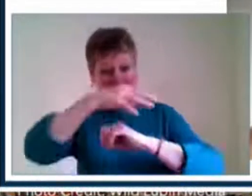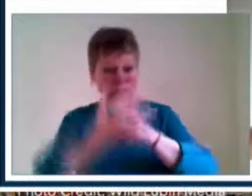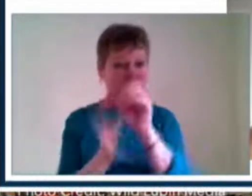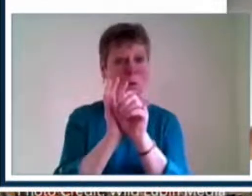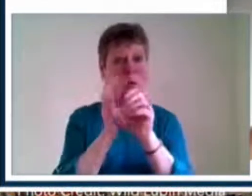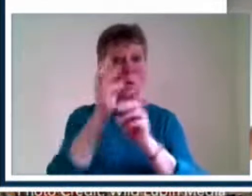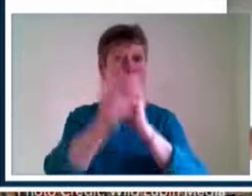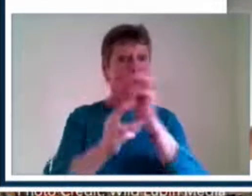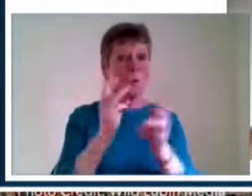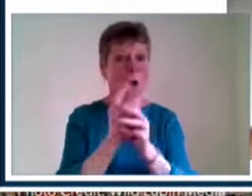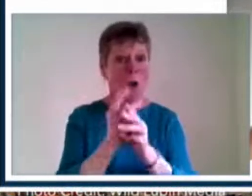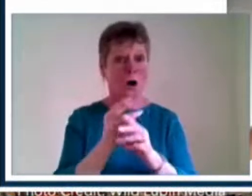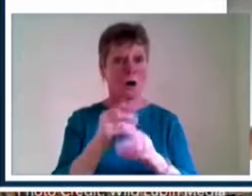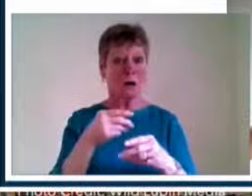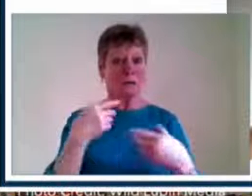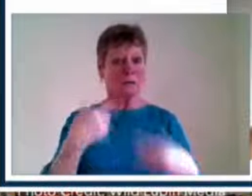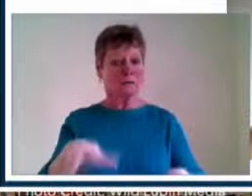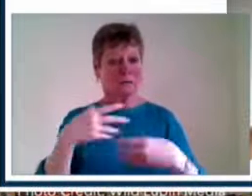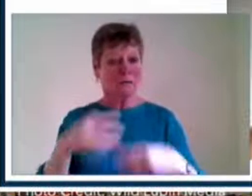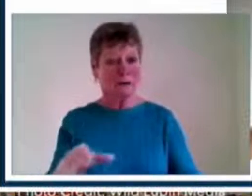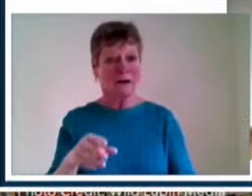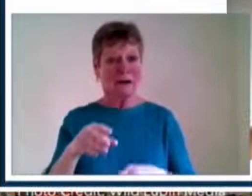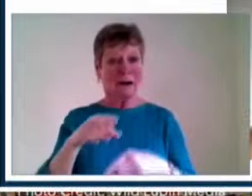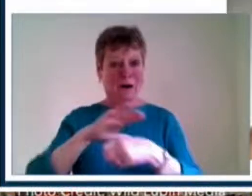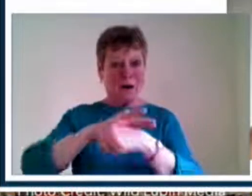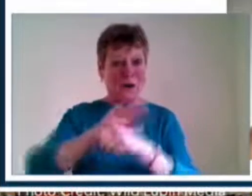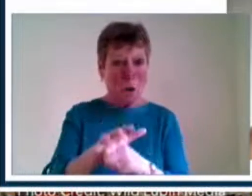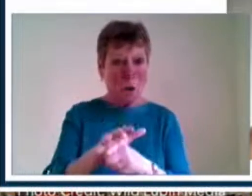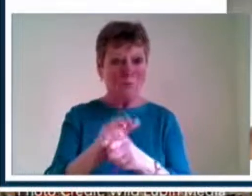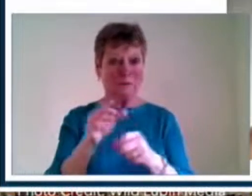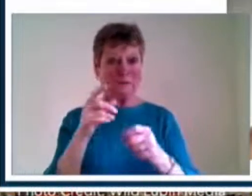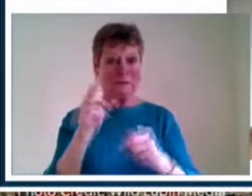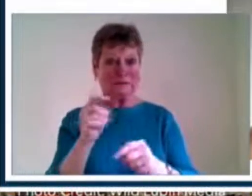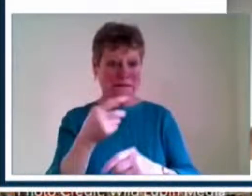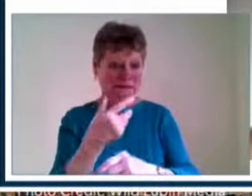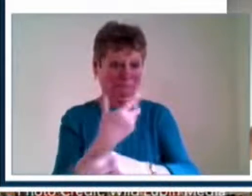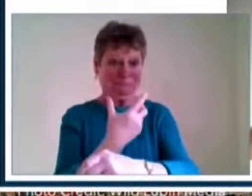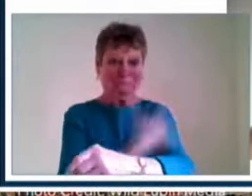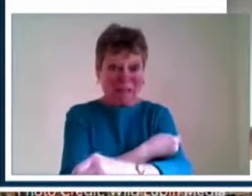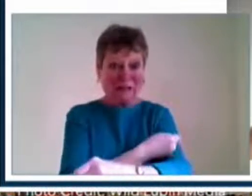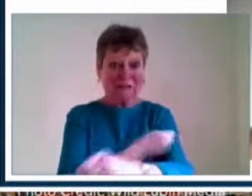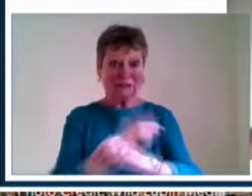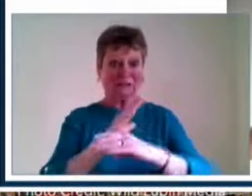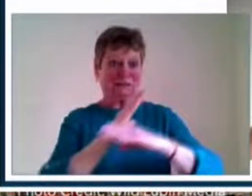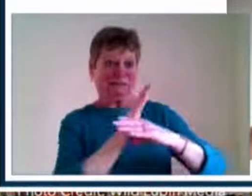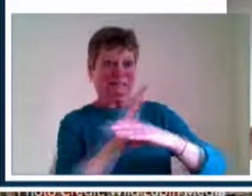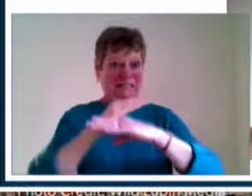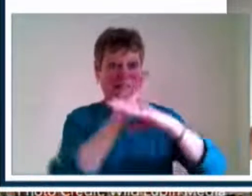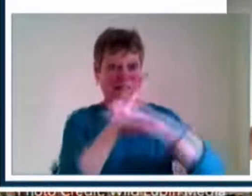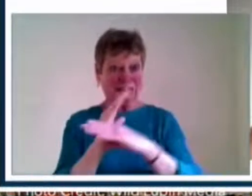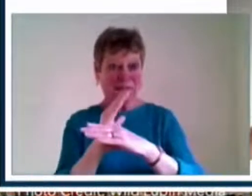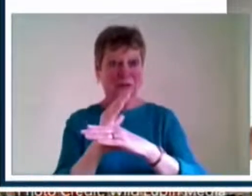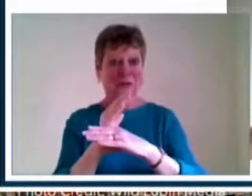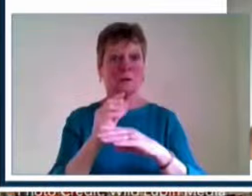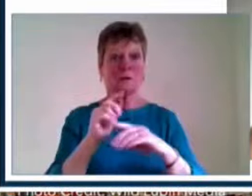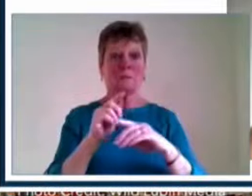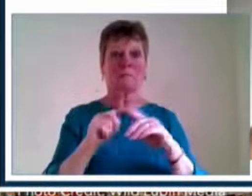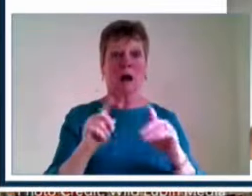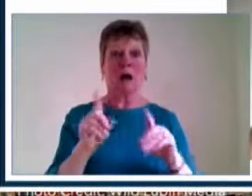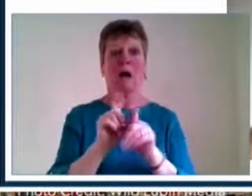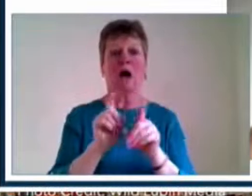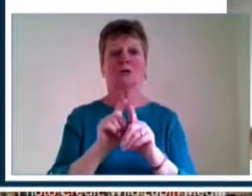COVID vaccines have modest impact on stopping the spread of the Omicron variant, they are highly effective in reducing